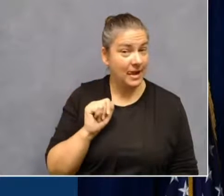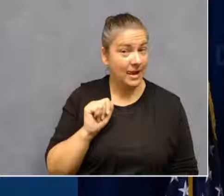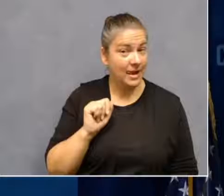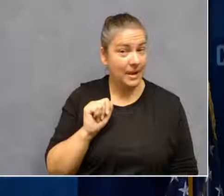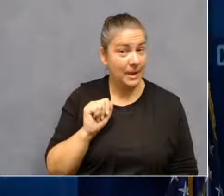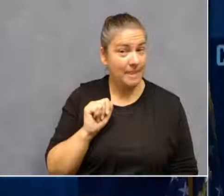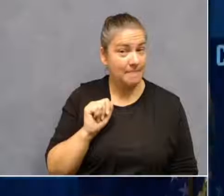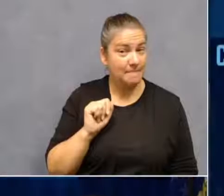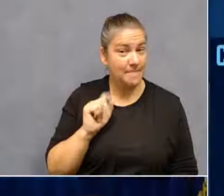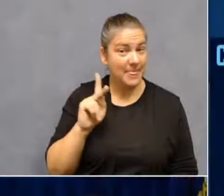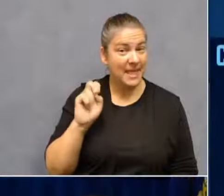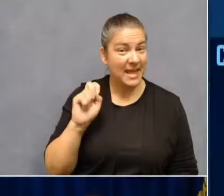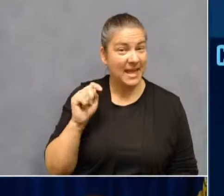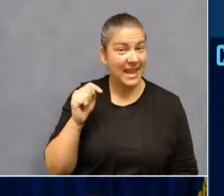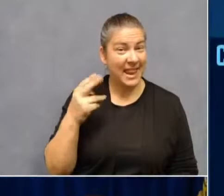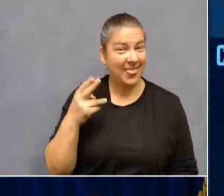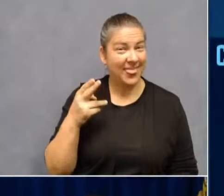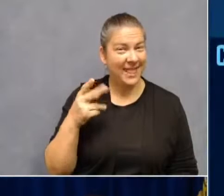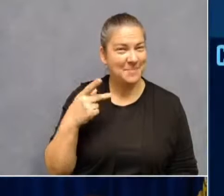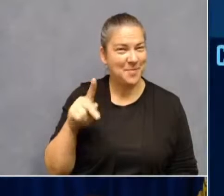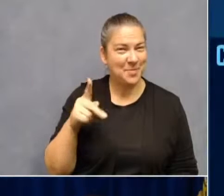Kenneth, that's the purple chart.